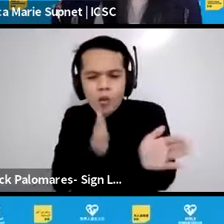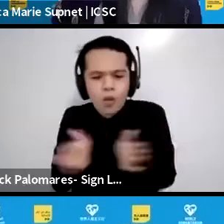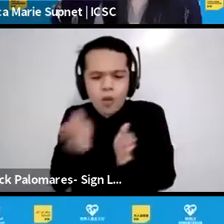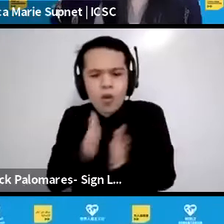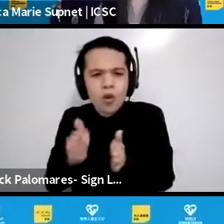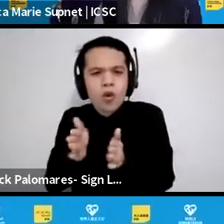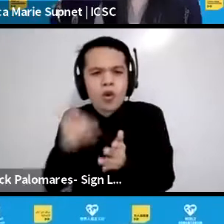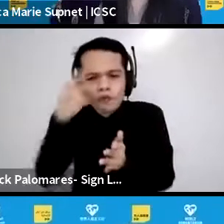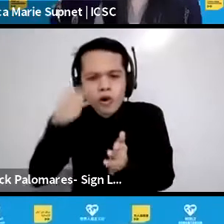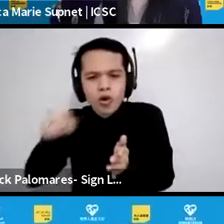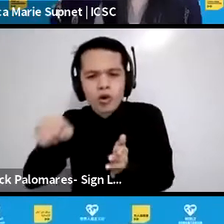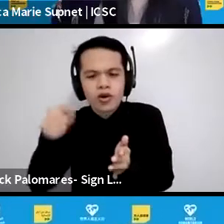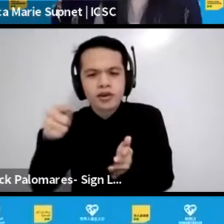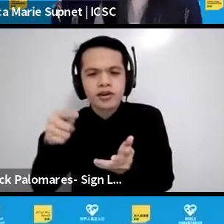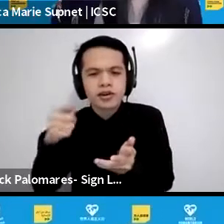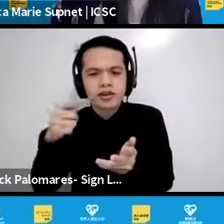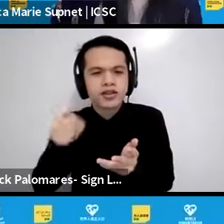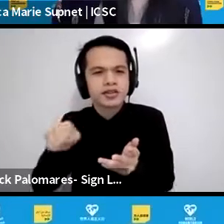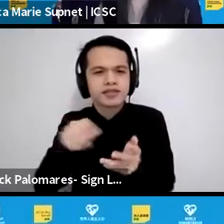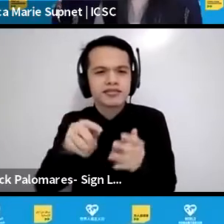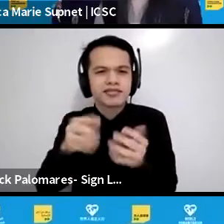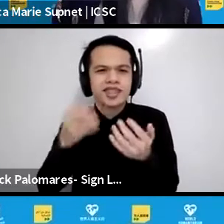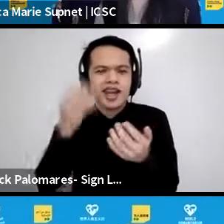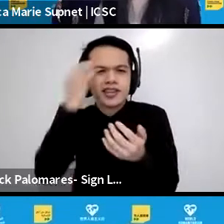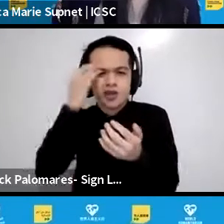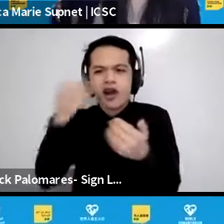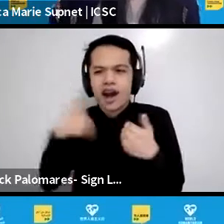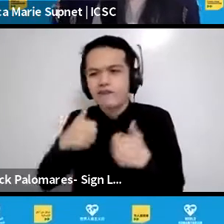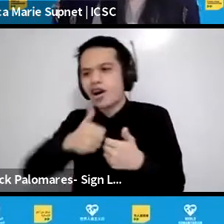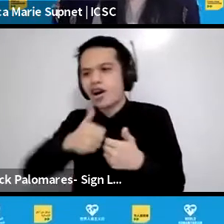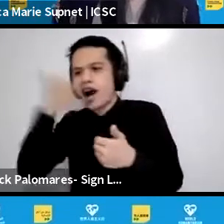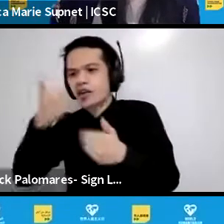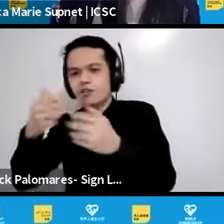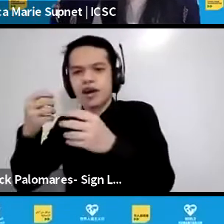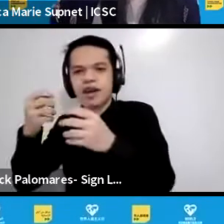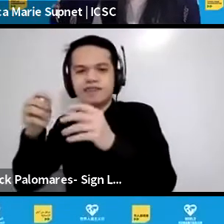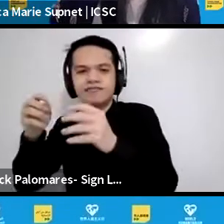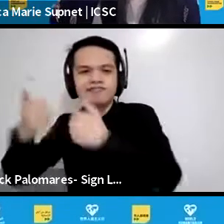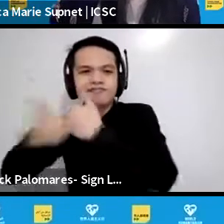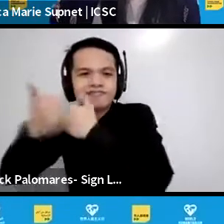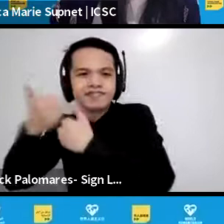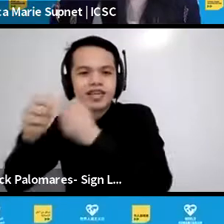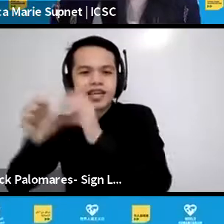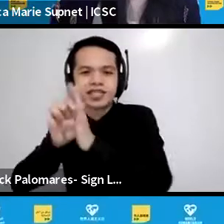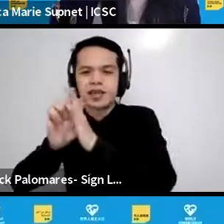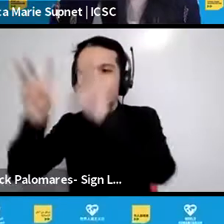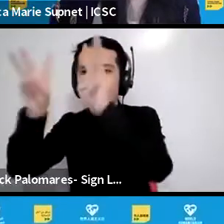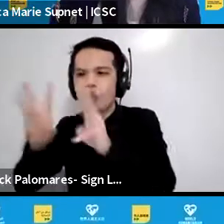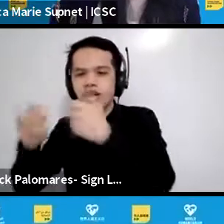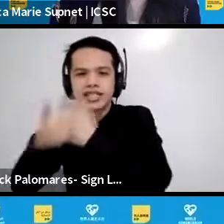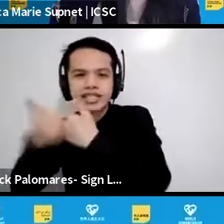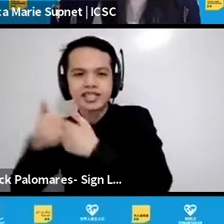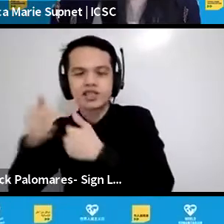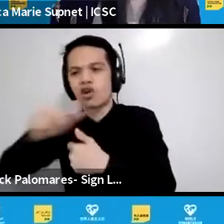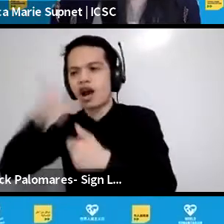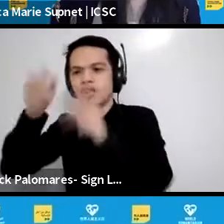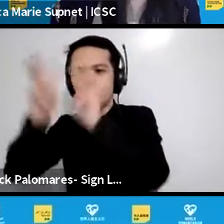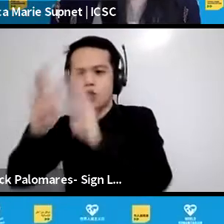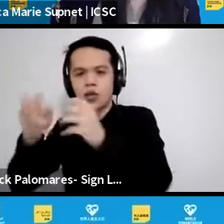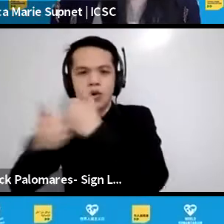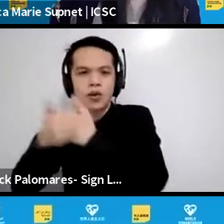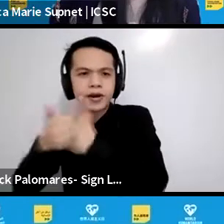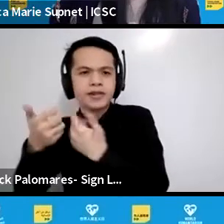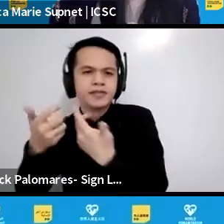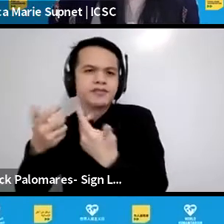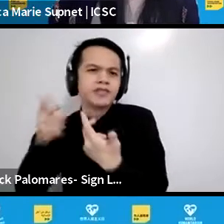them knowing that there are other risks that are present, such as the risk of climate change and climate-related hazards? And we also have